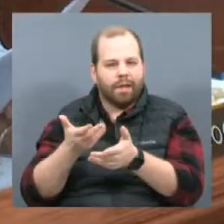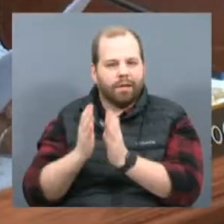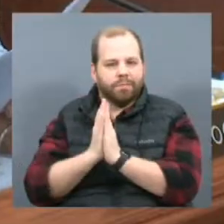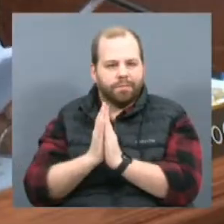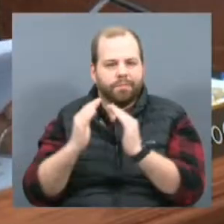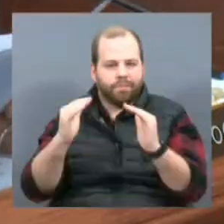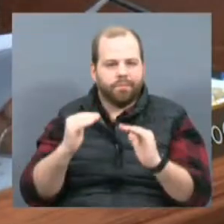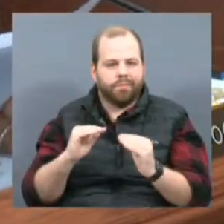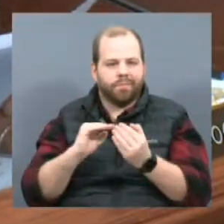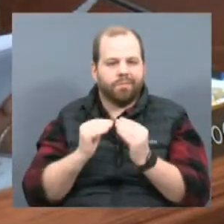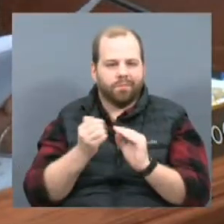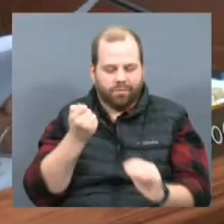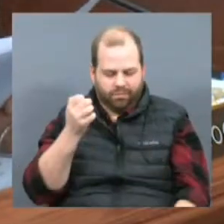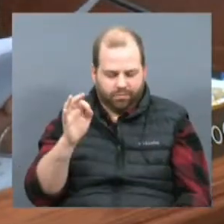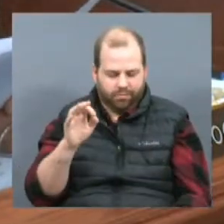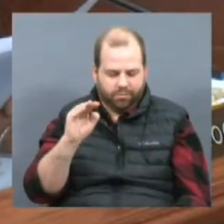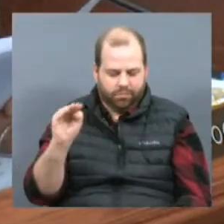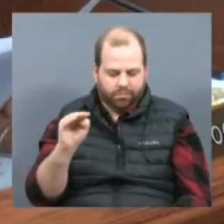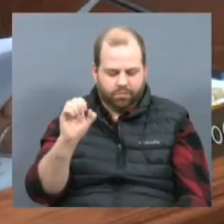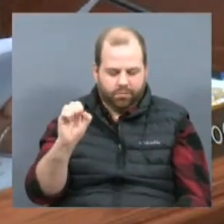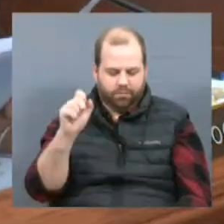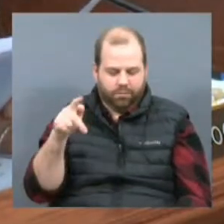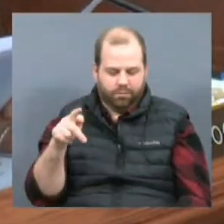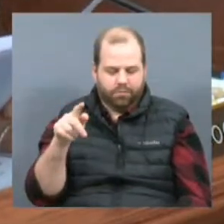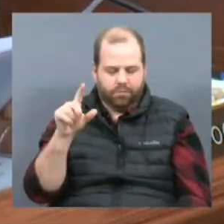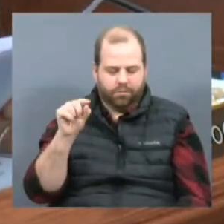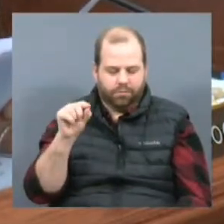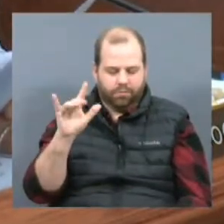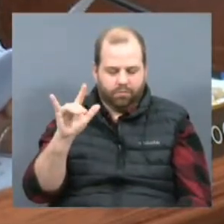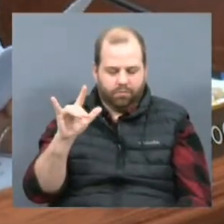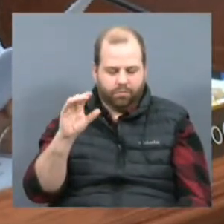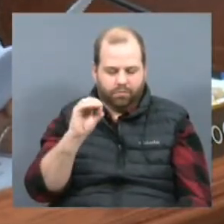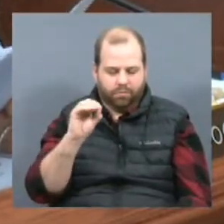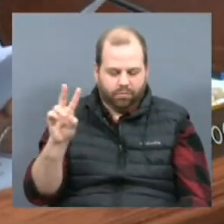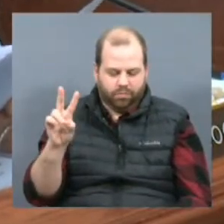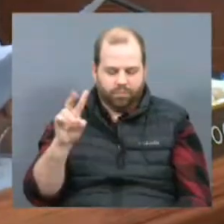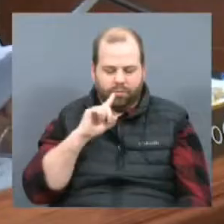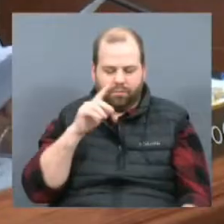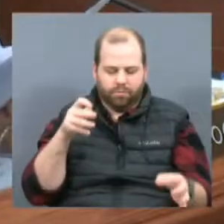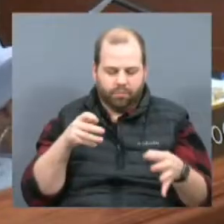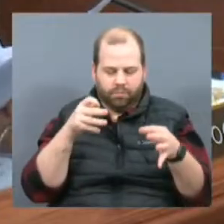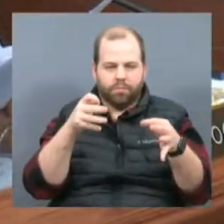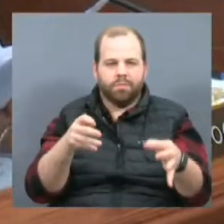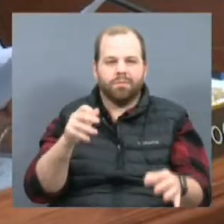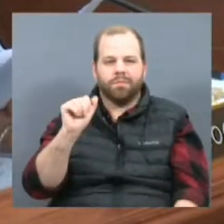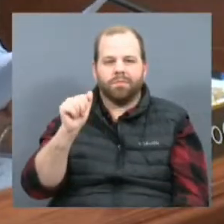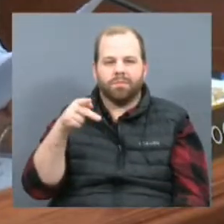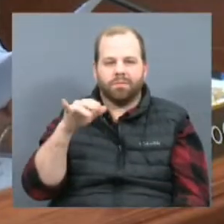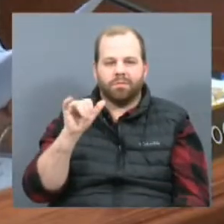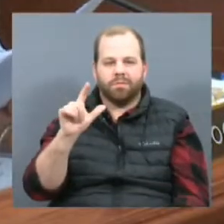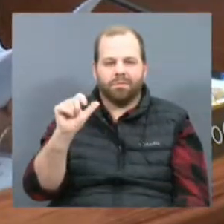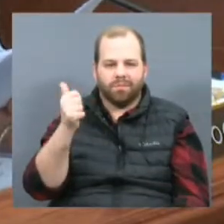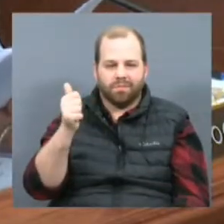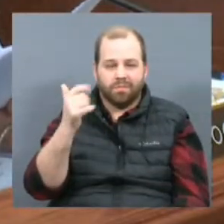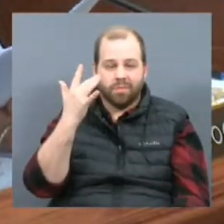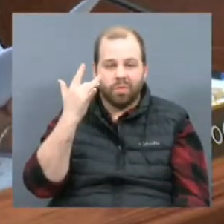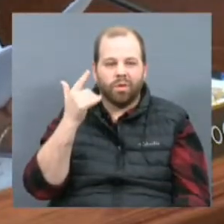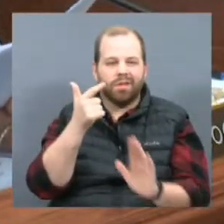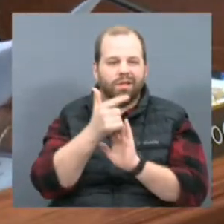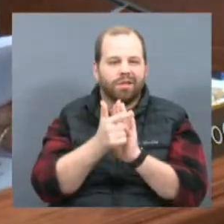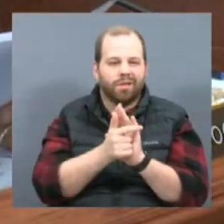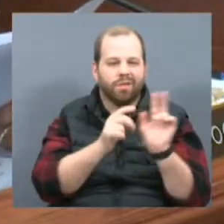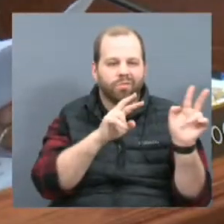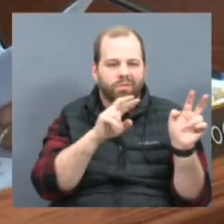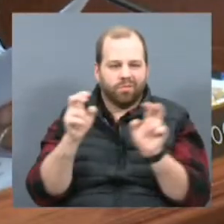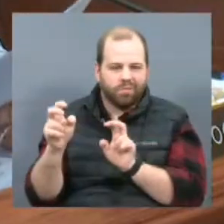And item 19, MSP 2025-02 is being deferred to the April 10th agenda due to legal